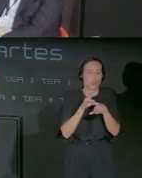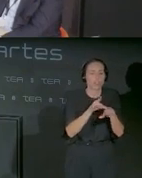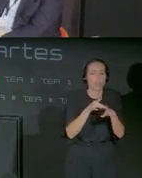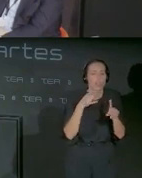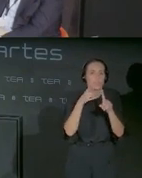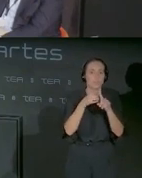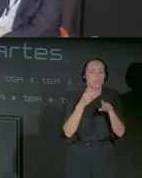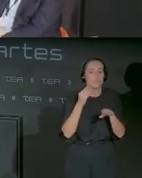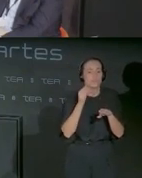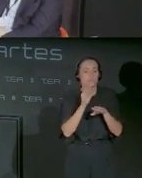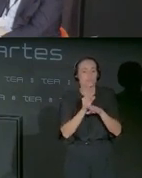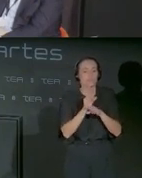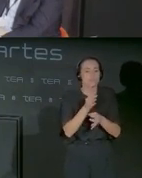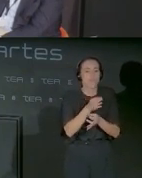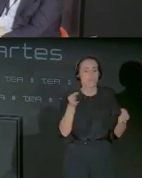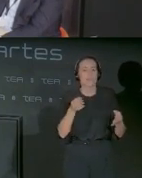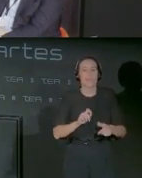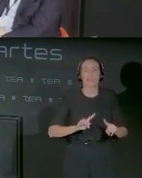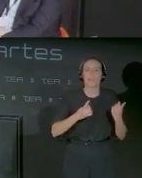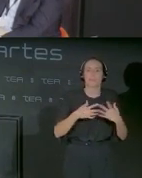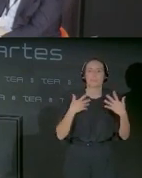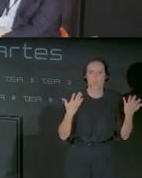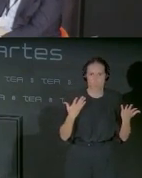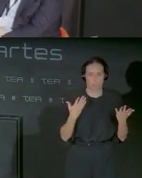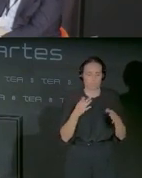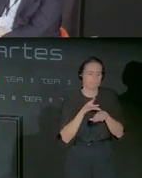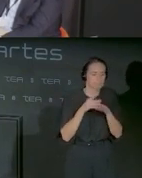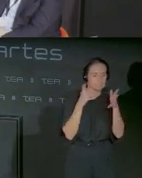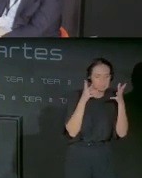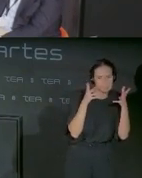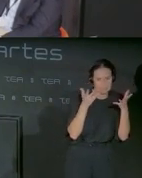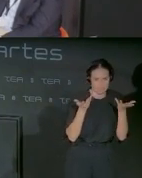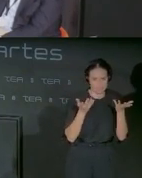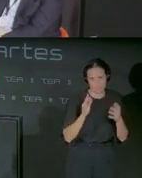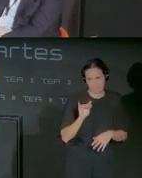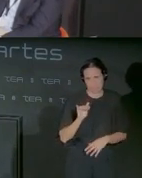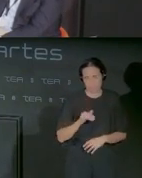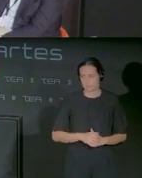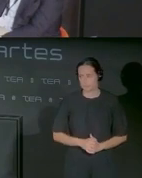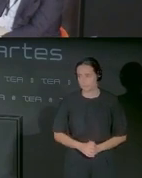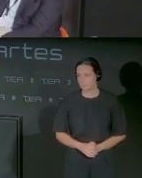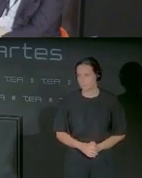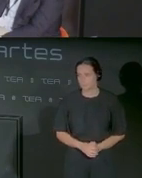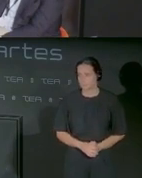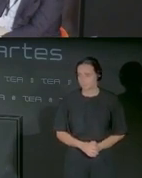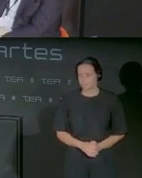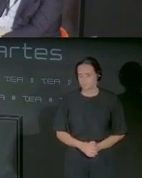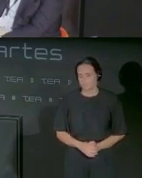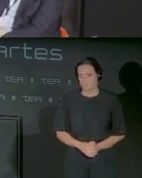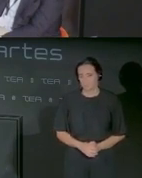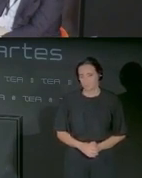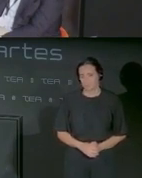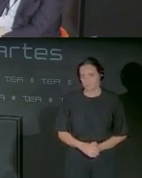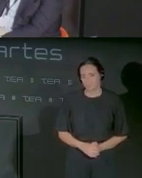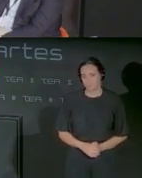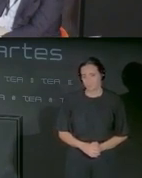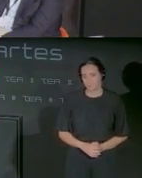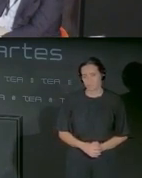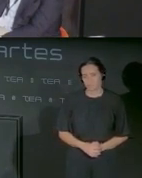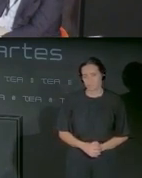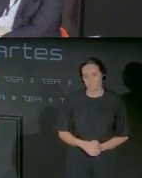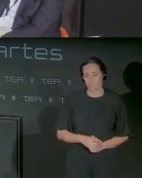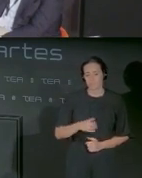GDC, in Gamescom, just to be aware of what is happening in global industry, but also to meet the Finnish companies there. But do you have any other